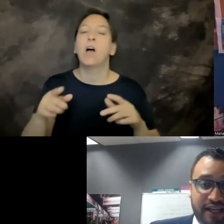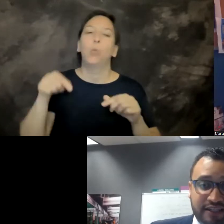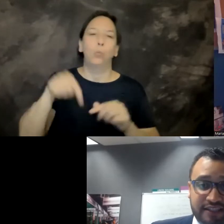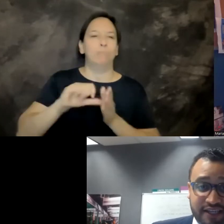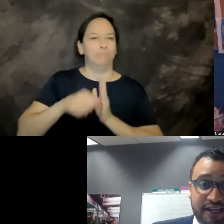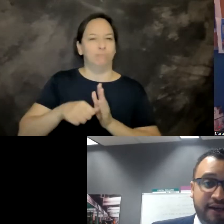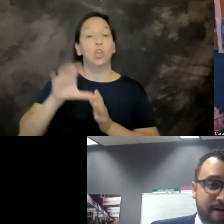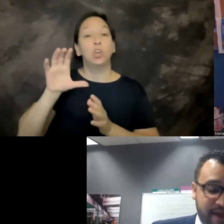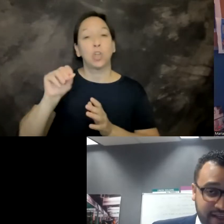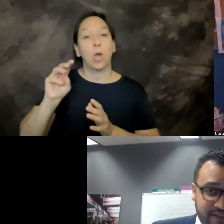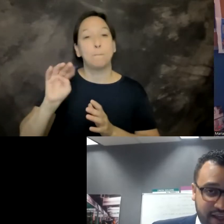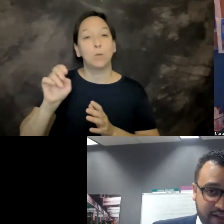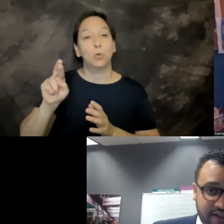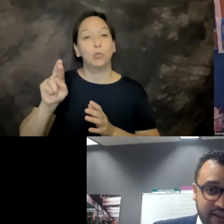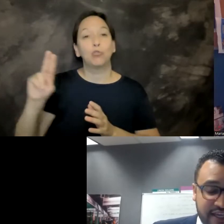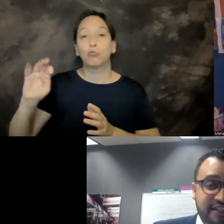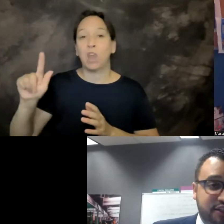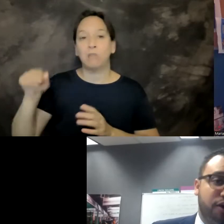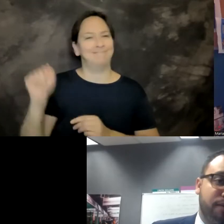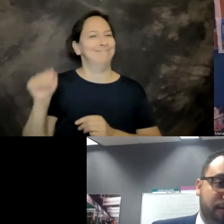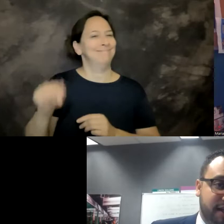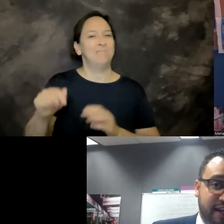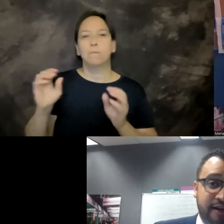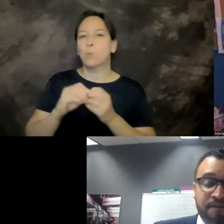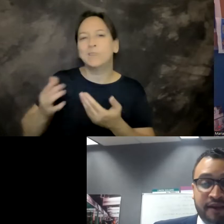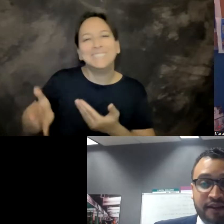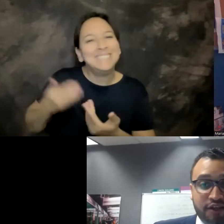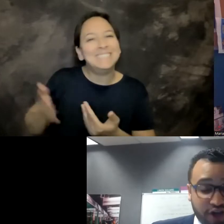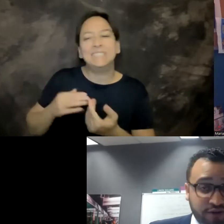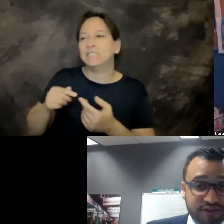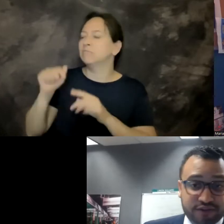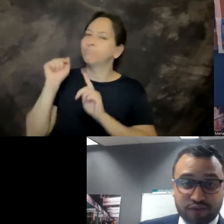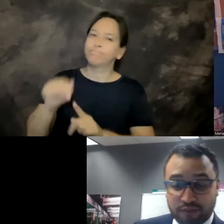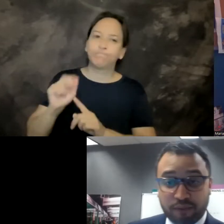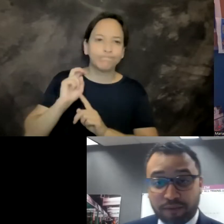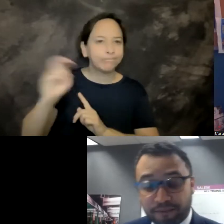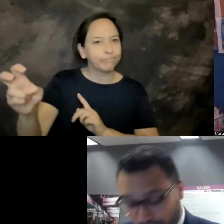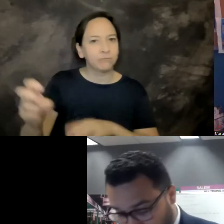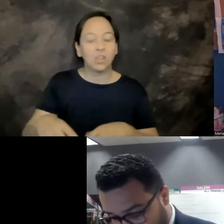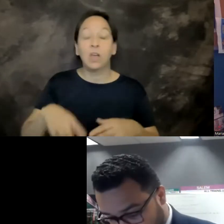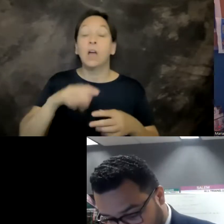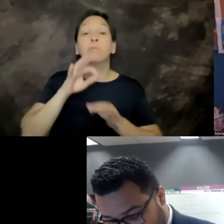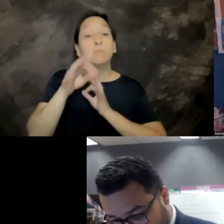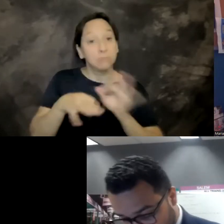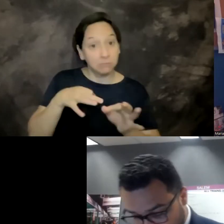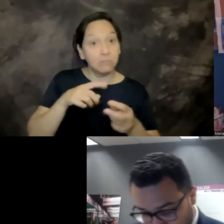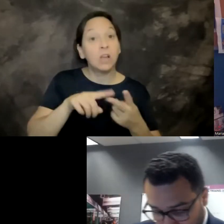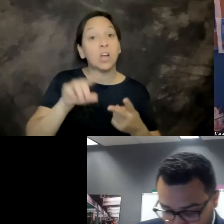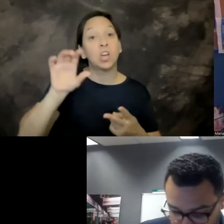able to get into the city. It is the easiest way to be able to get in. The shuttles that we will be